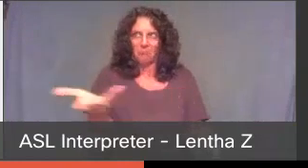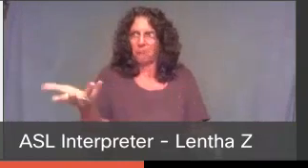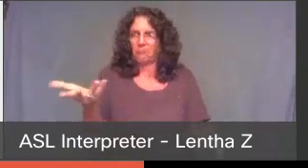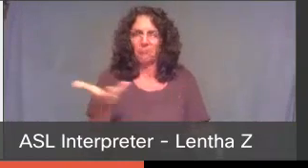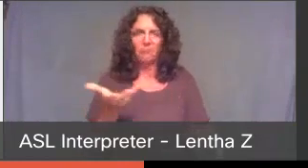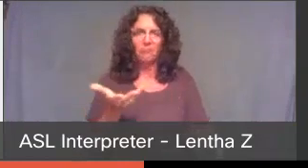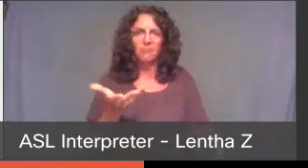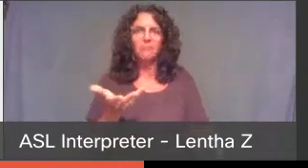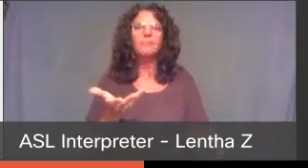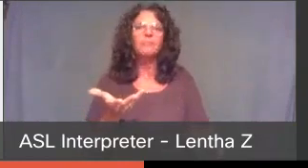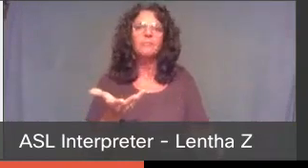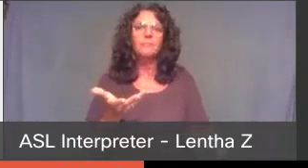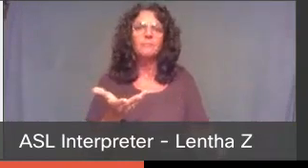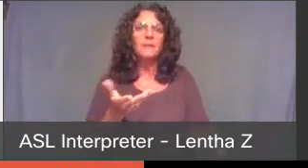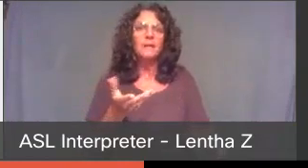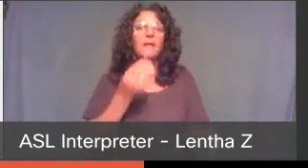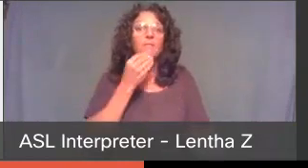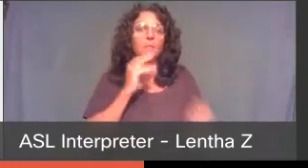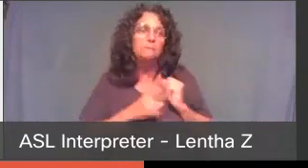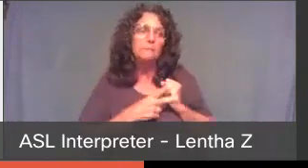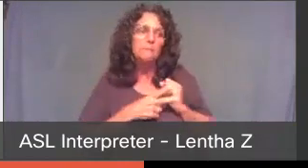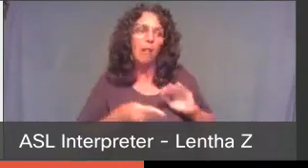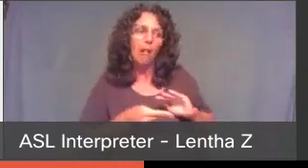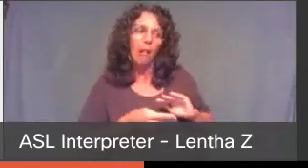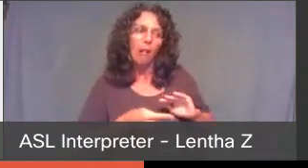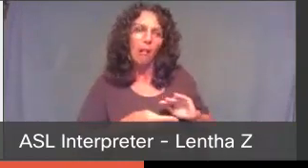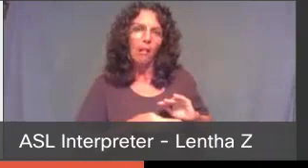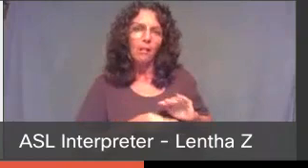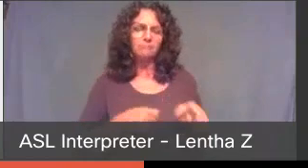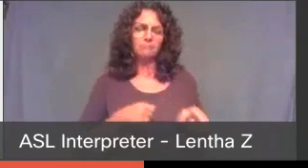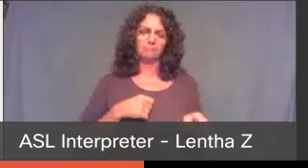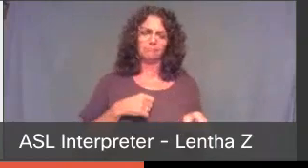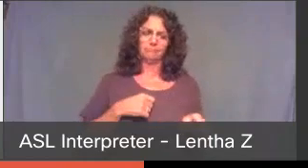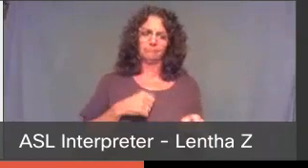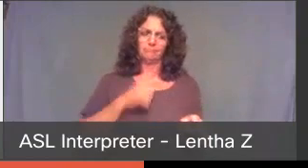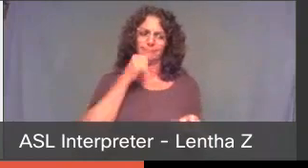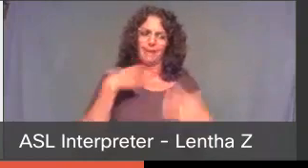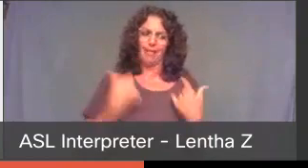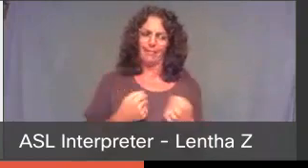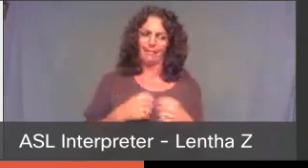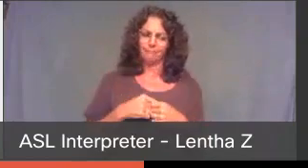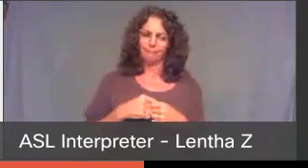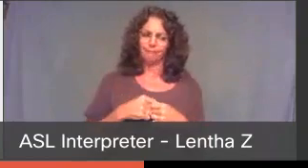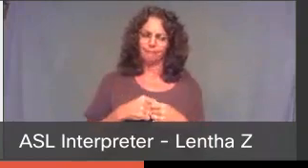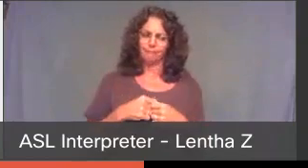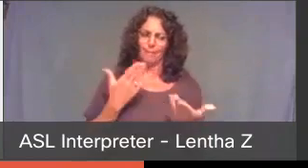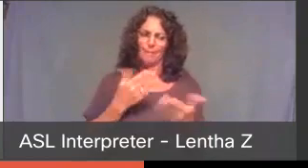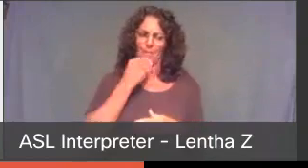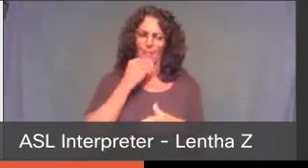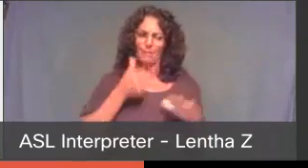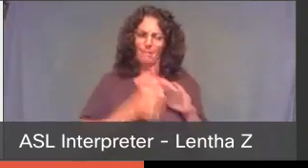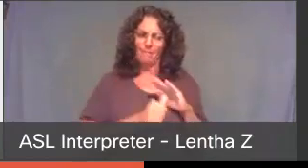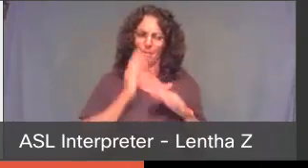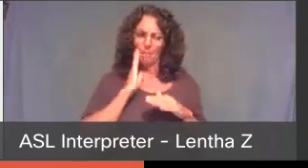them, if they're hoarding food under their bed, that's just not healthy. It probably is attracting ants. There's probably a lot of other